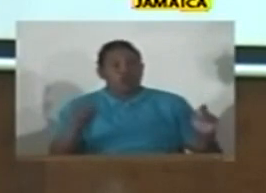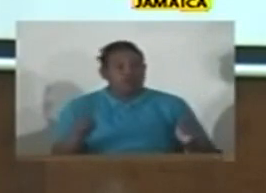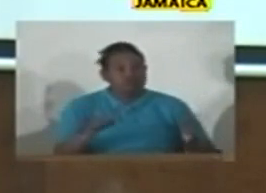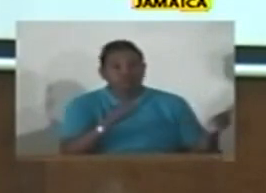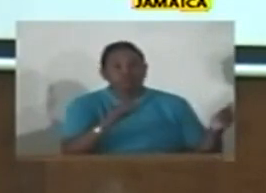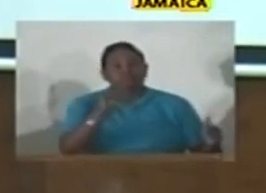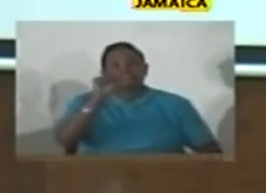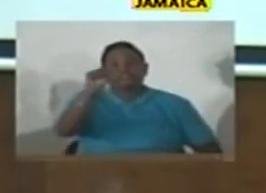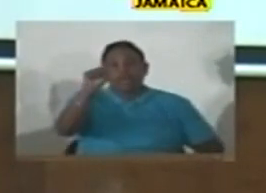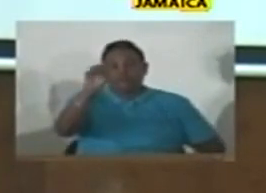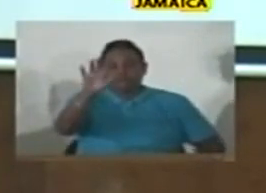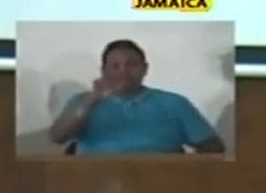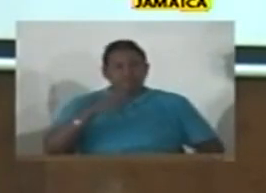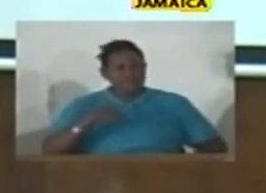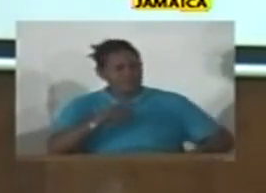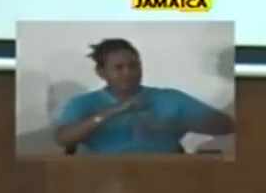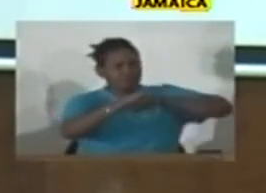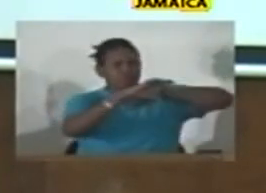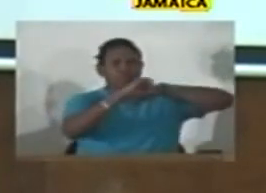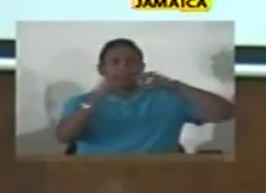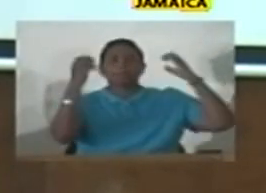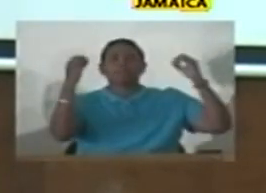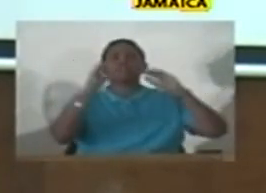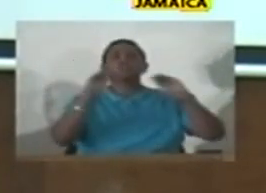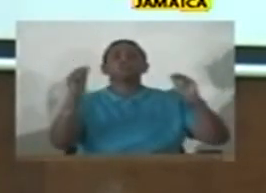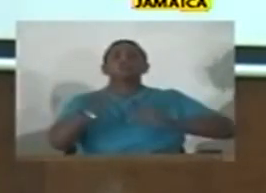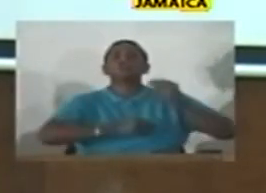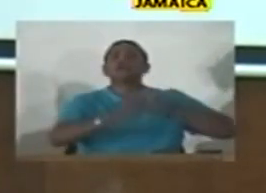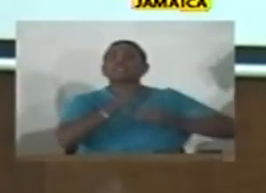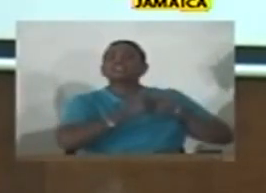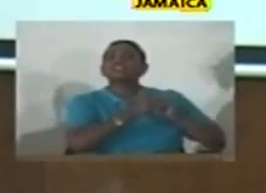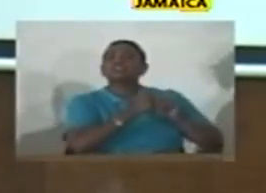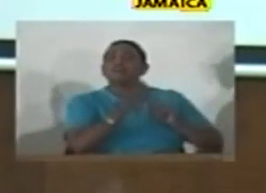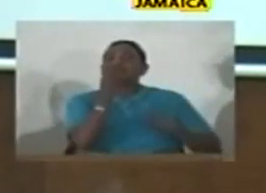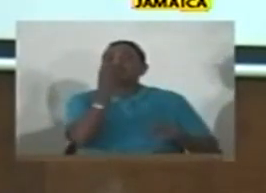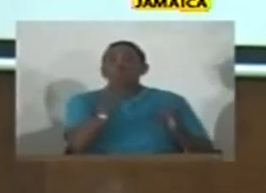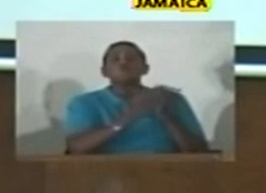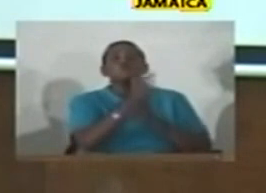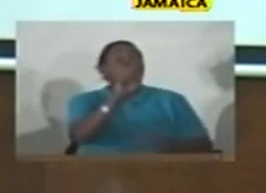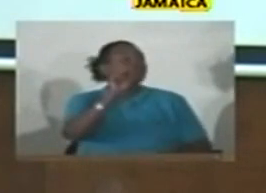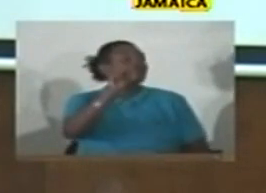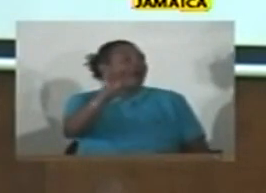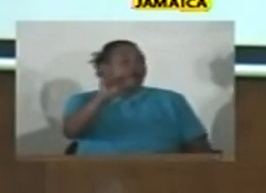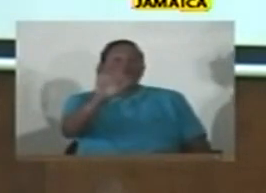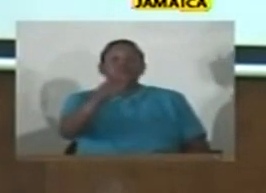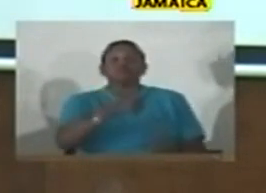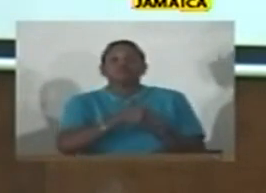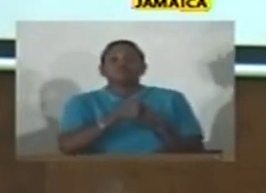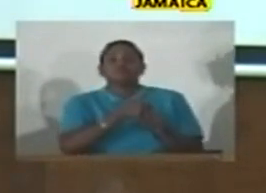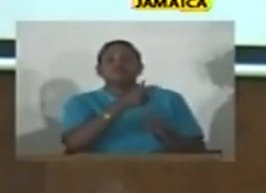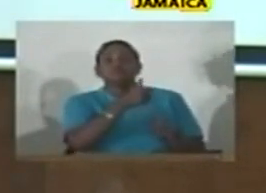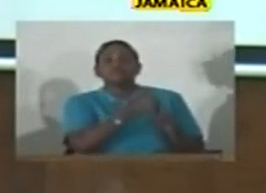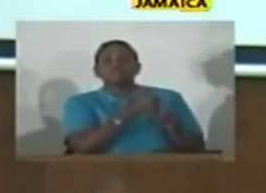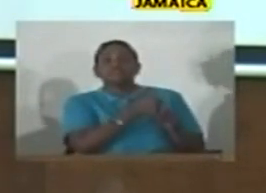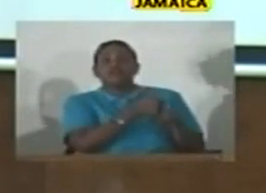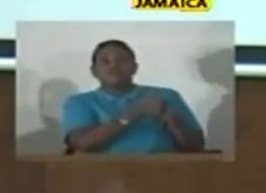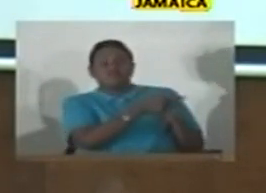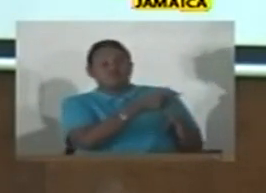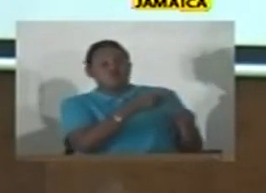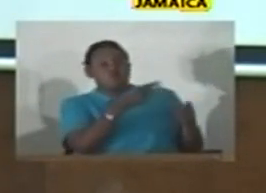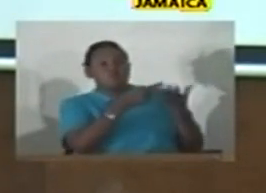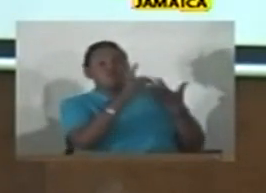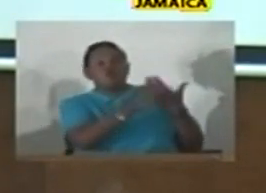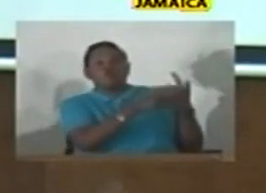Mr. Speaker, we are promoting a number of non-traditional crops through RADA. The iced potato and onion program are